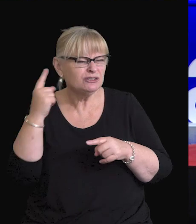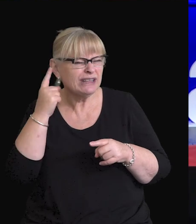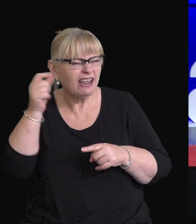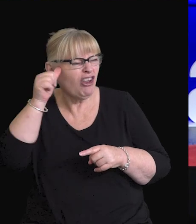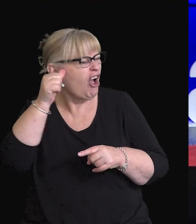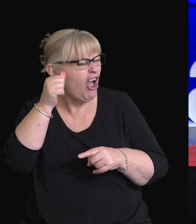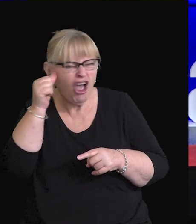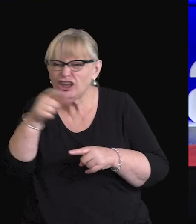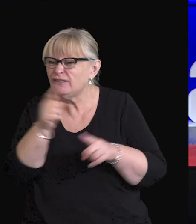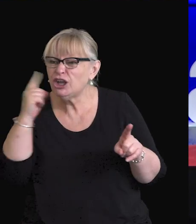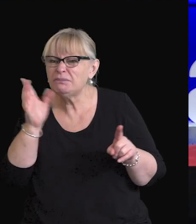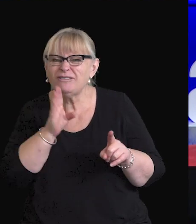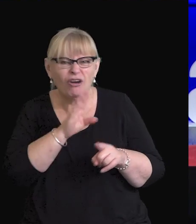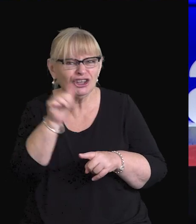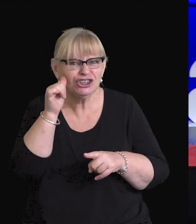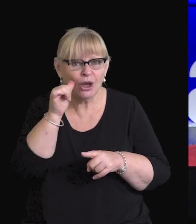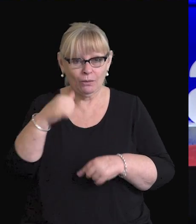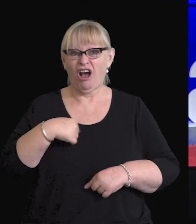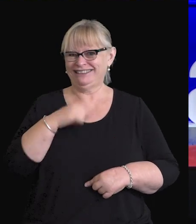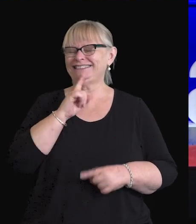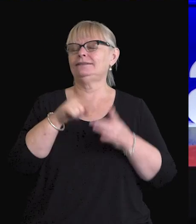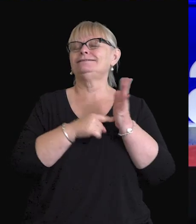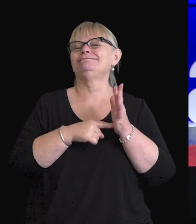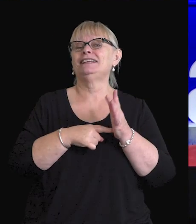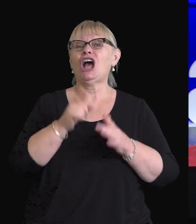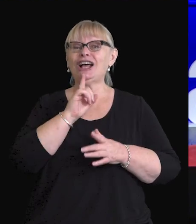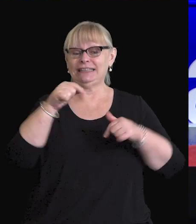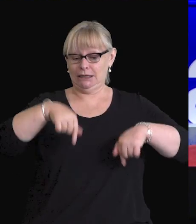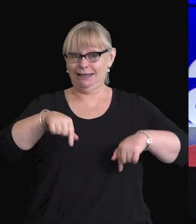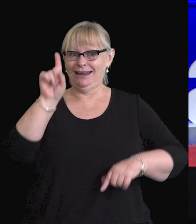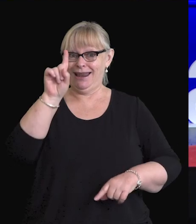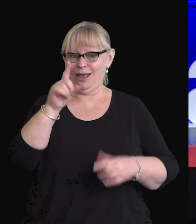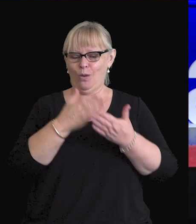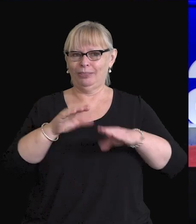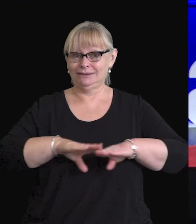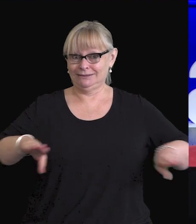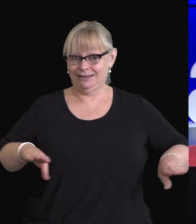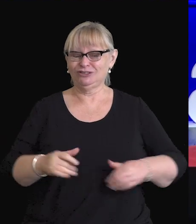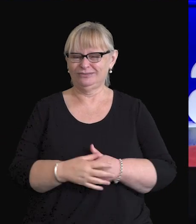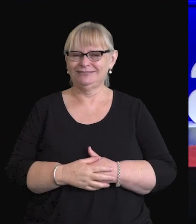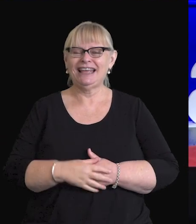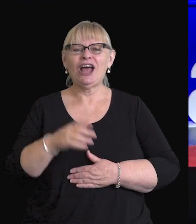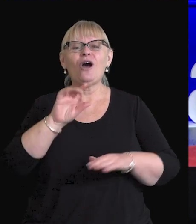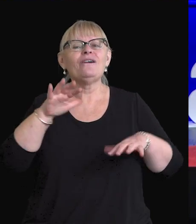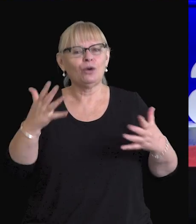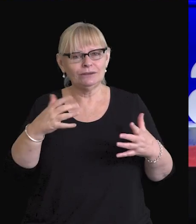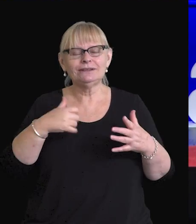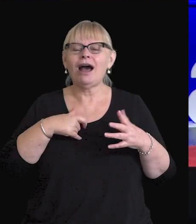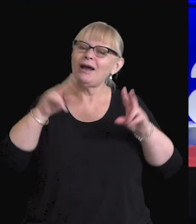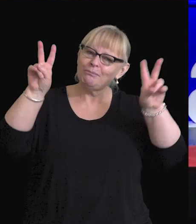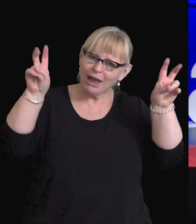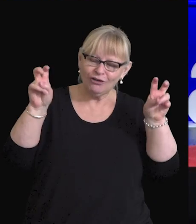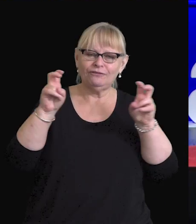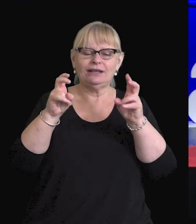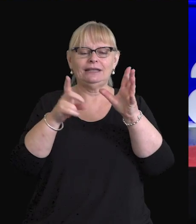to me, doesn't it? It resonates. I said it. I said it right here, right now on the stage. Of course, I'm